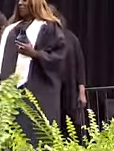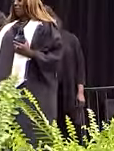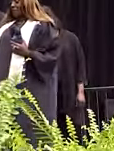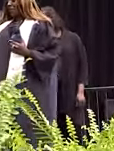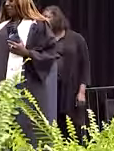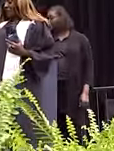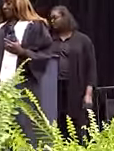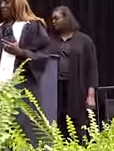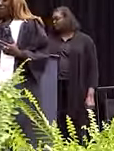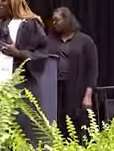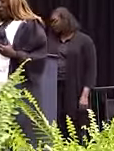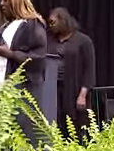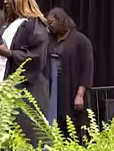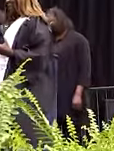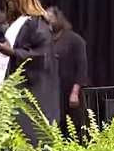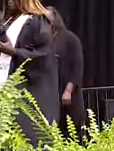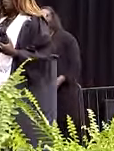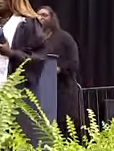Modena Revels.